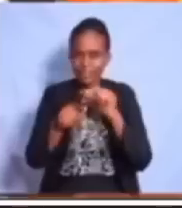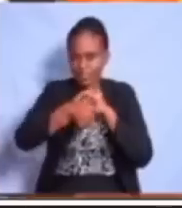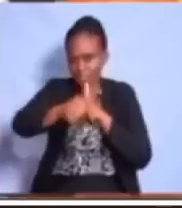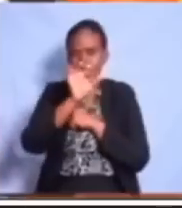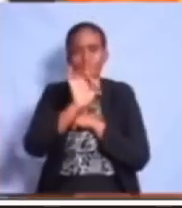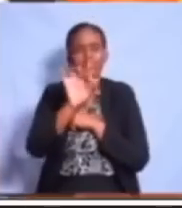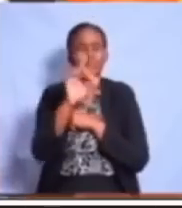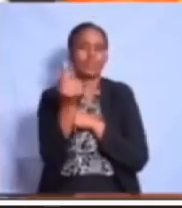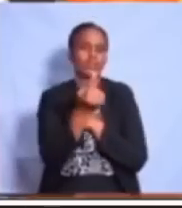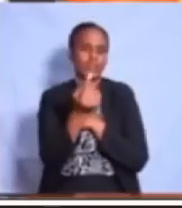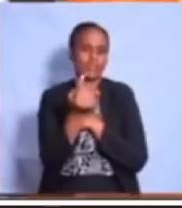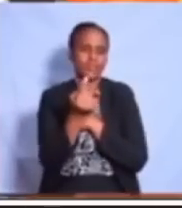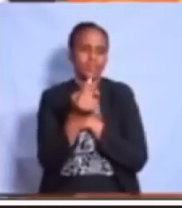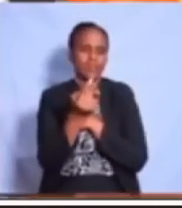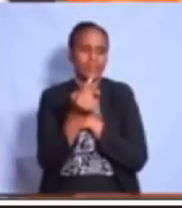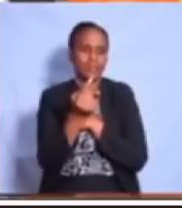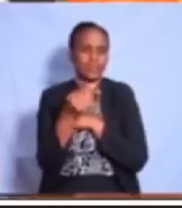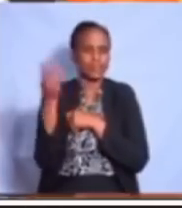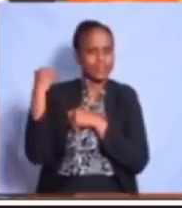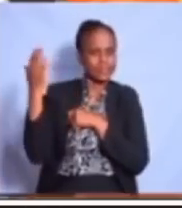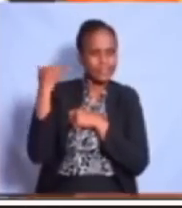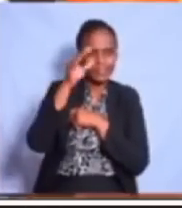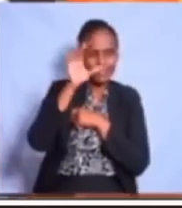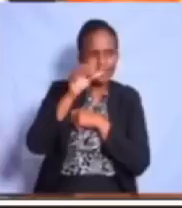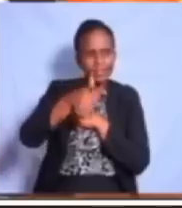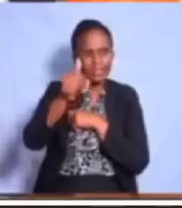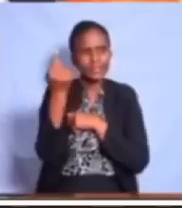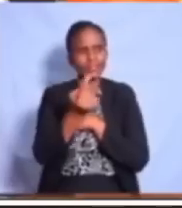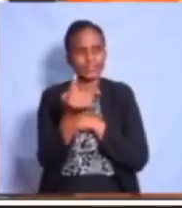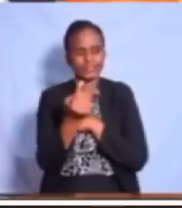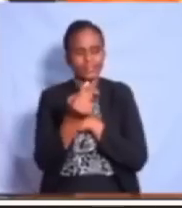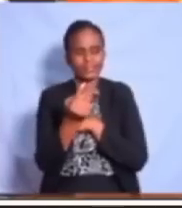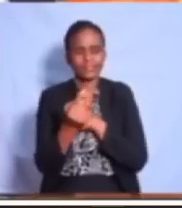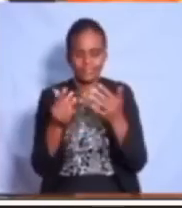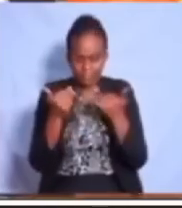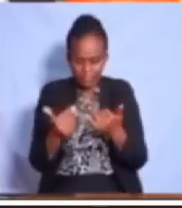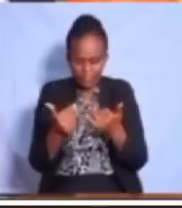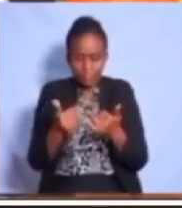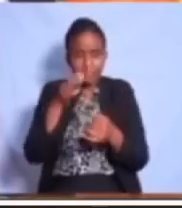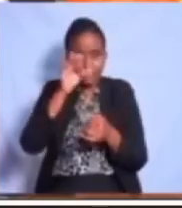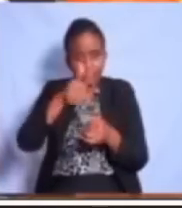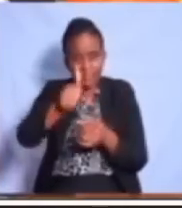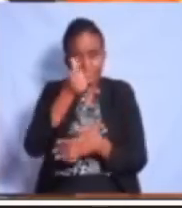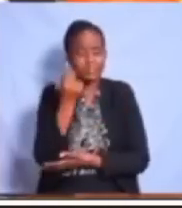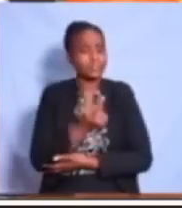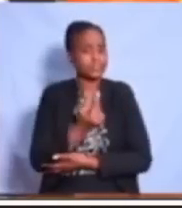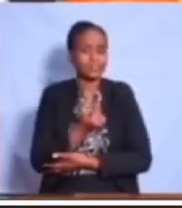own. Past corruption, you're on your own. Present corruption, you're on your